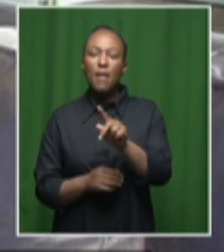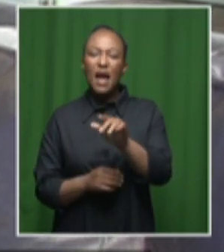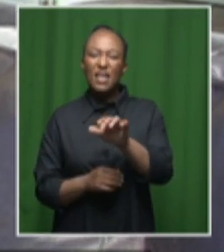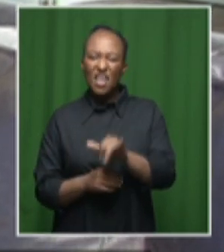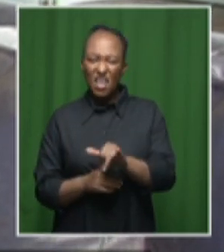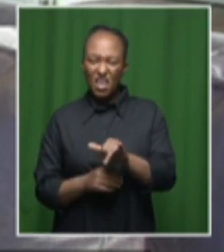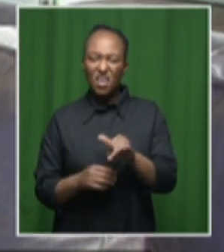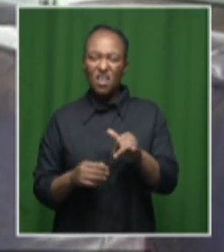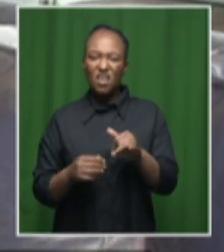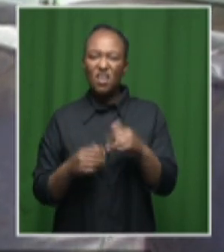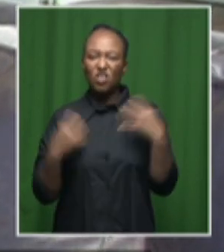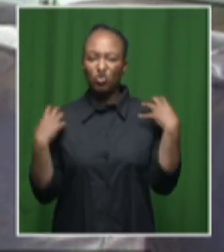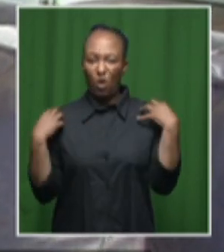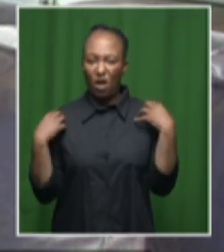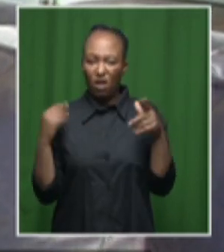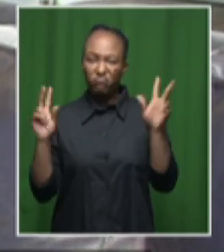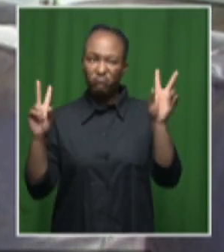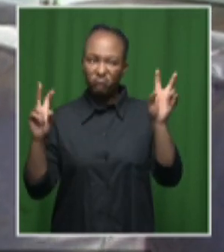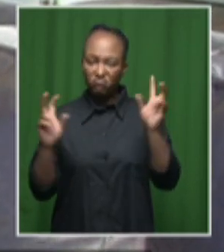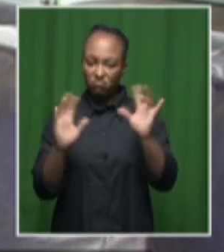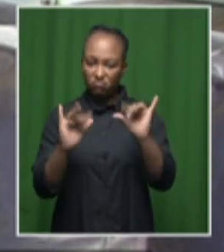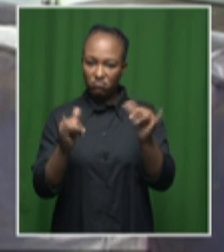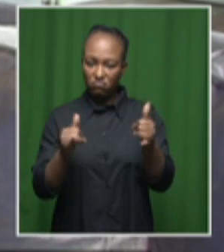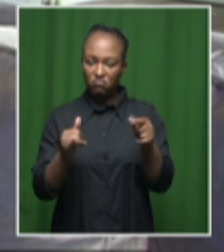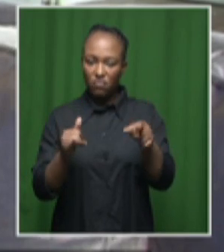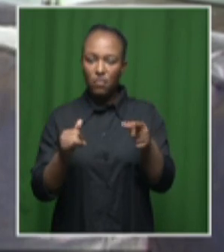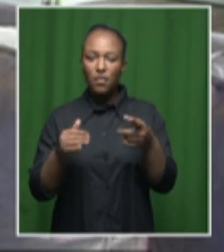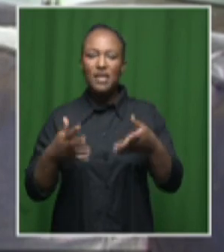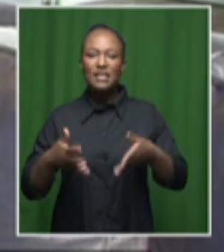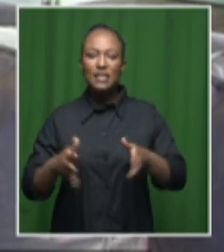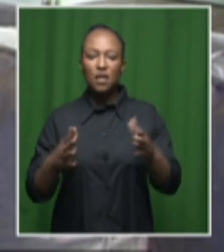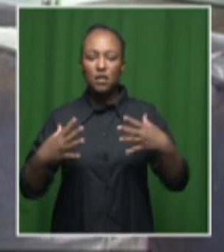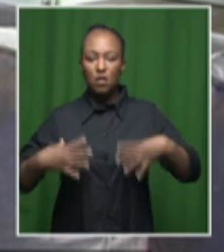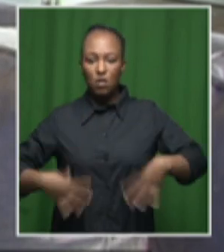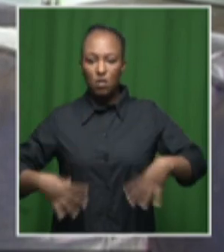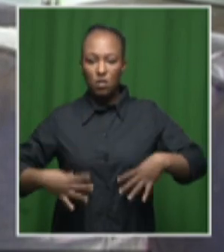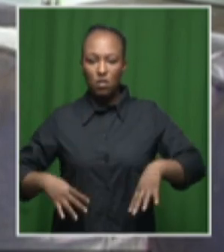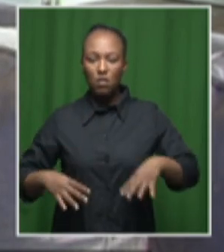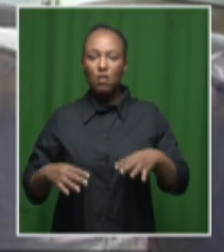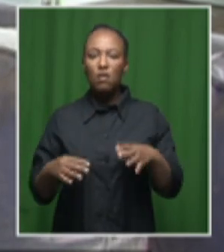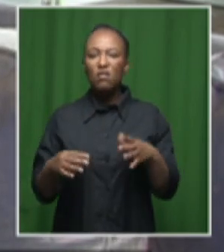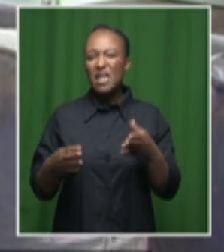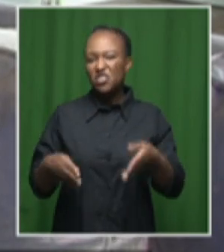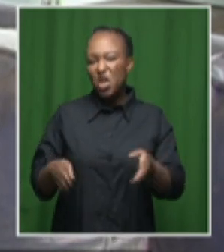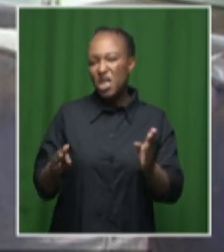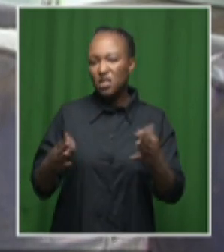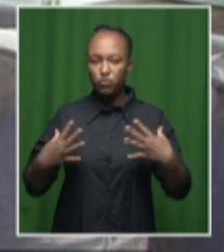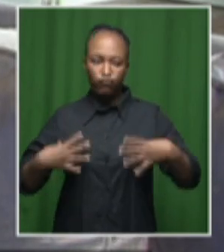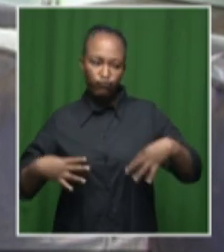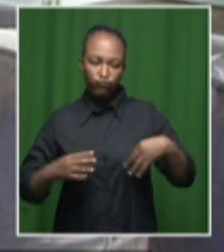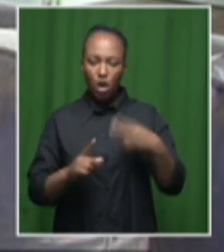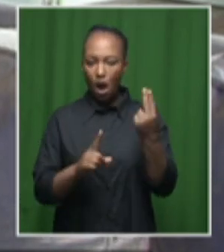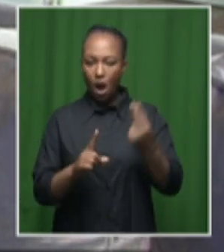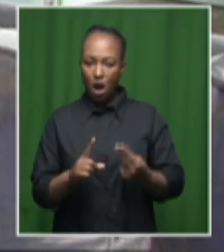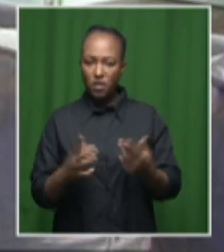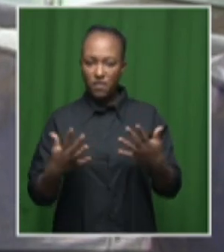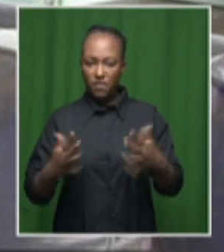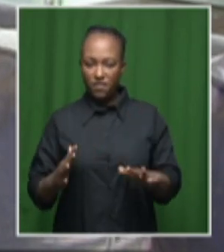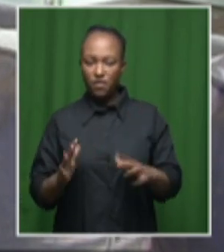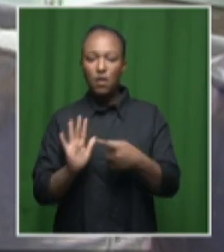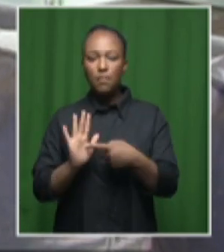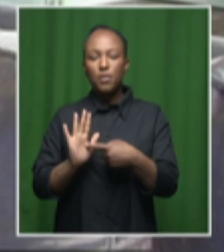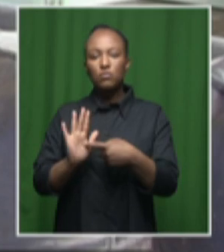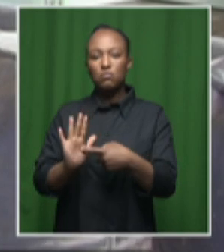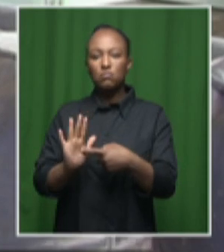pillars are street art and streetwear. So I'm on the street art aspect of things. So I did the